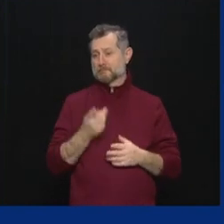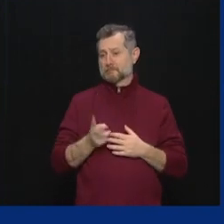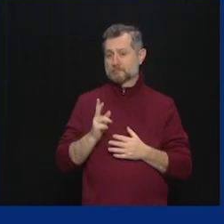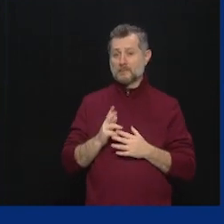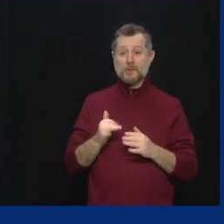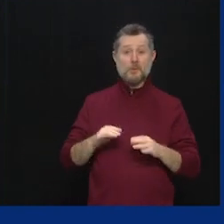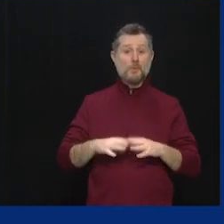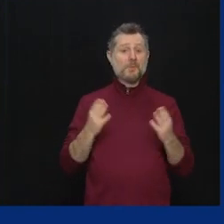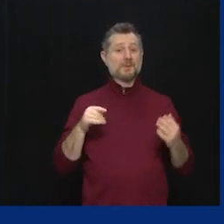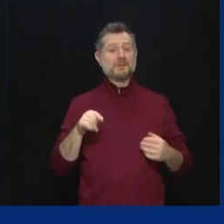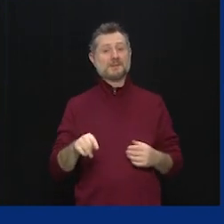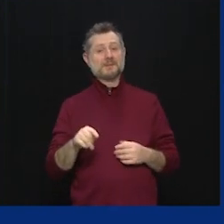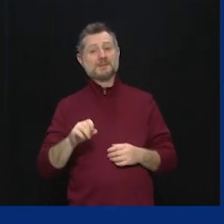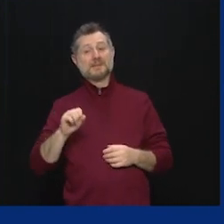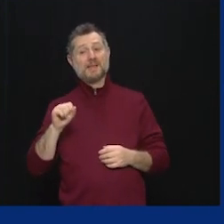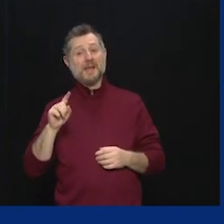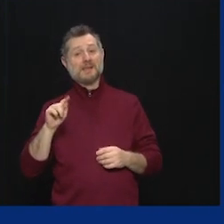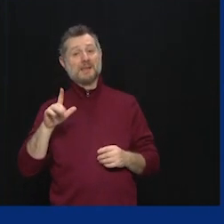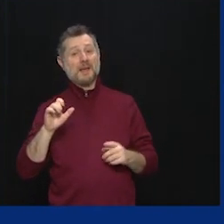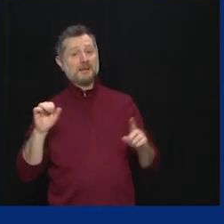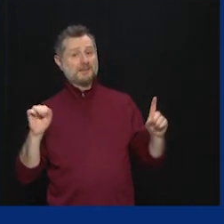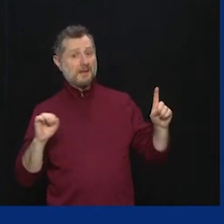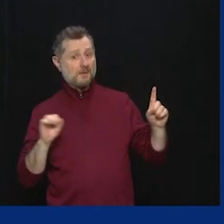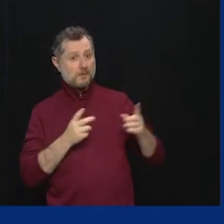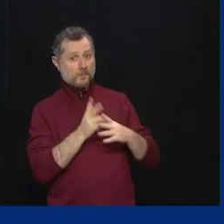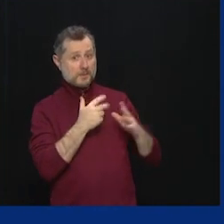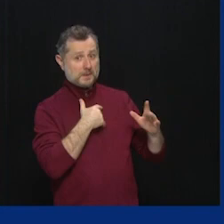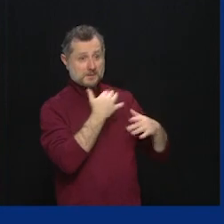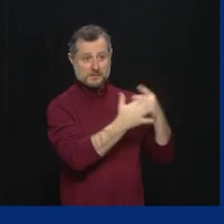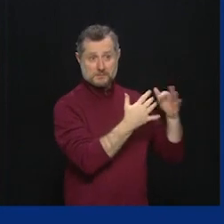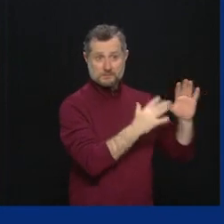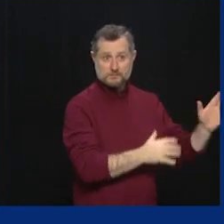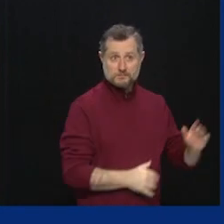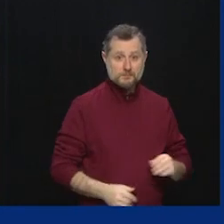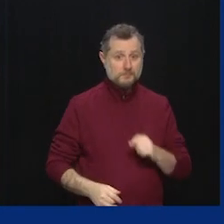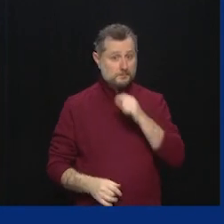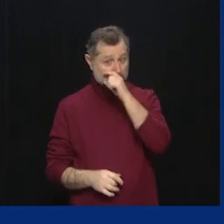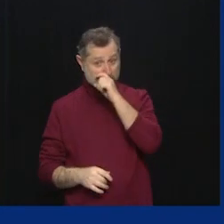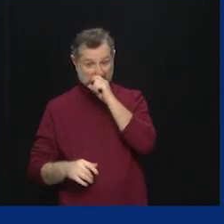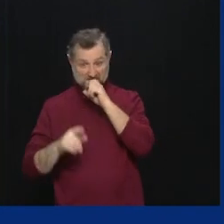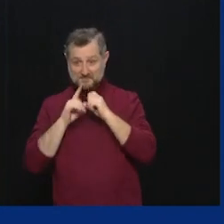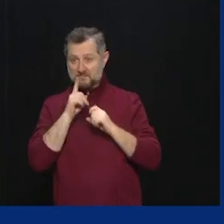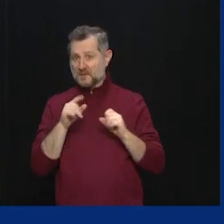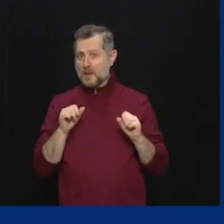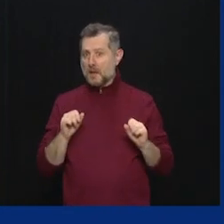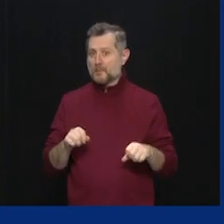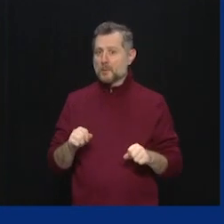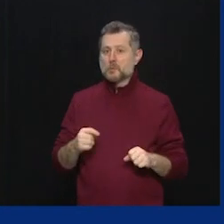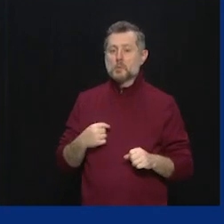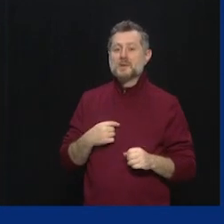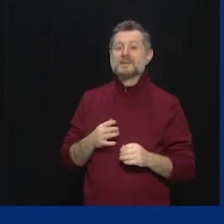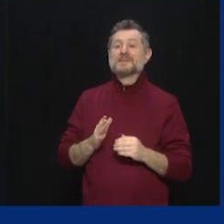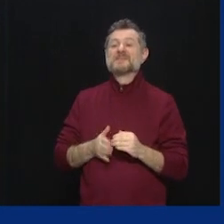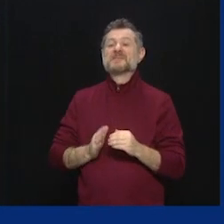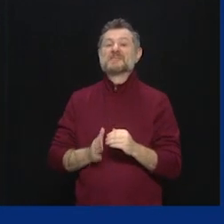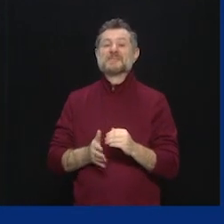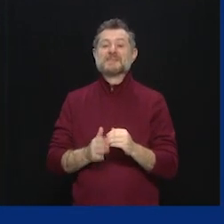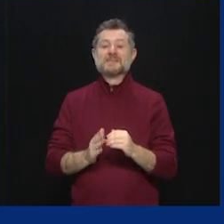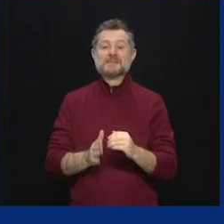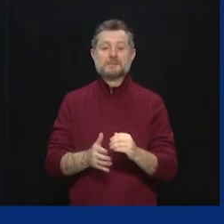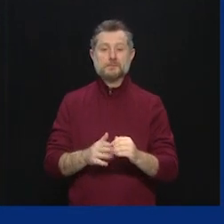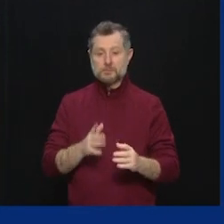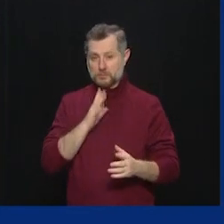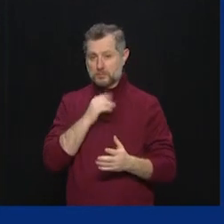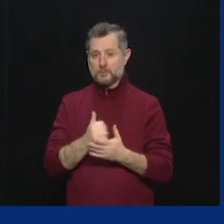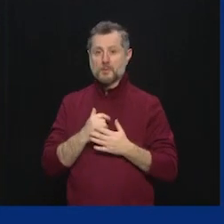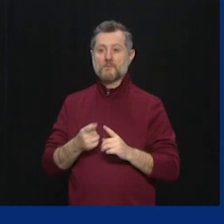best partnership we've had, the best ability to get things done was the state of New York and ESD. So Governor and ESD, thank